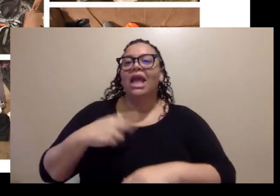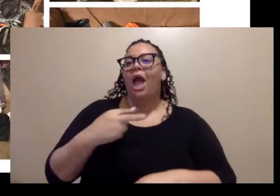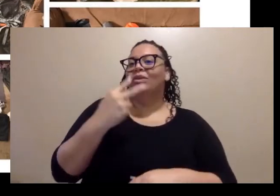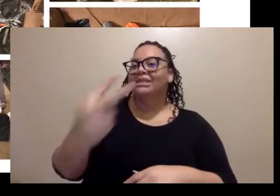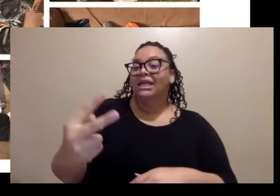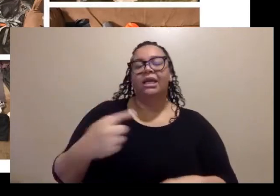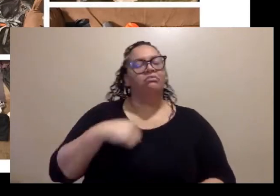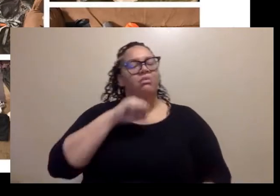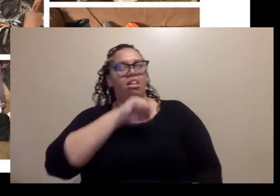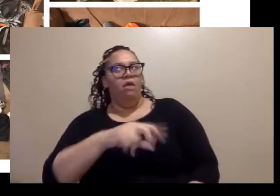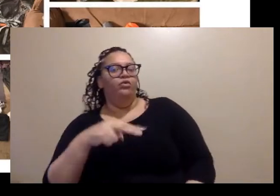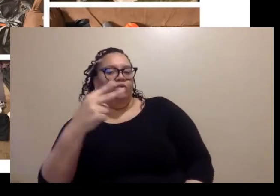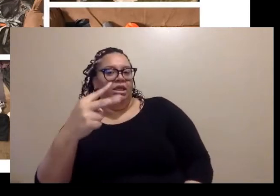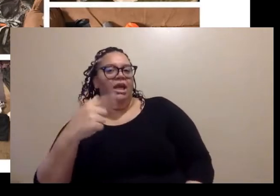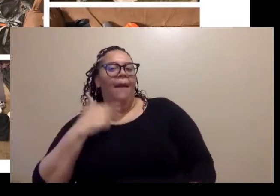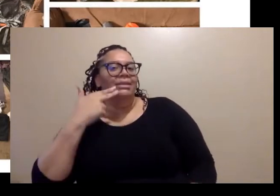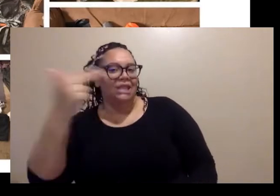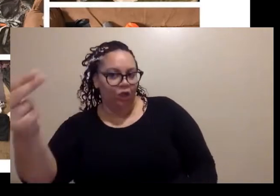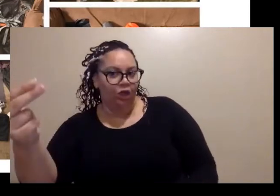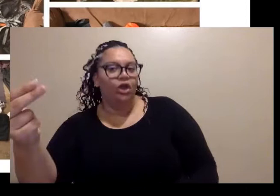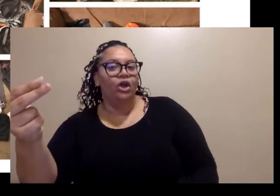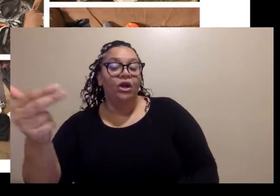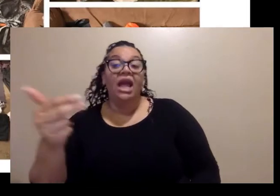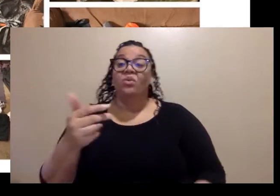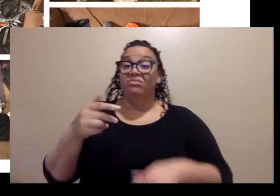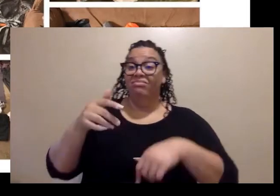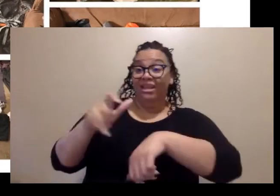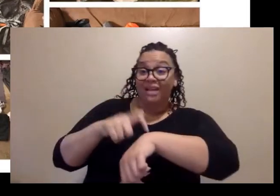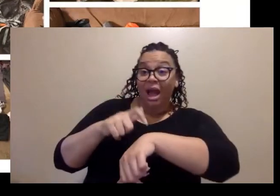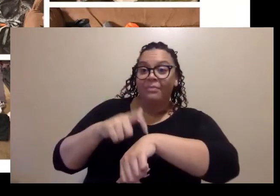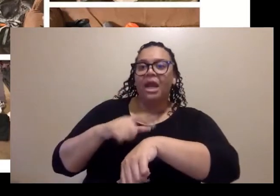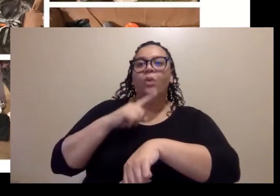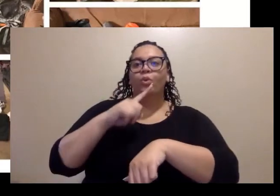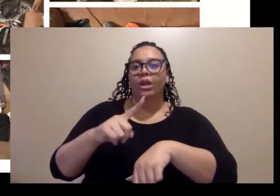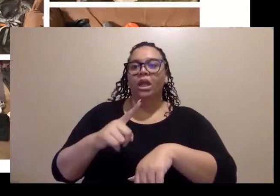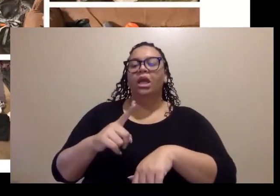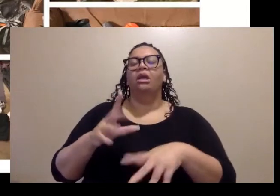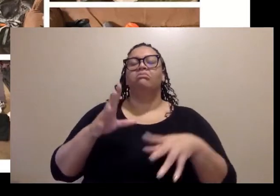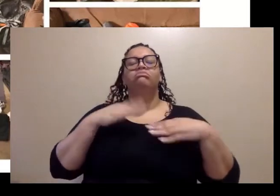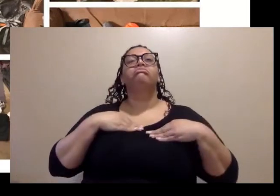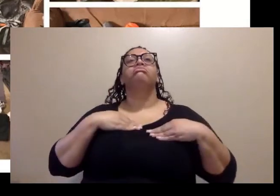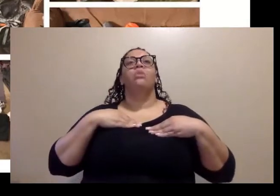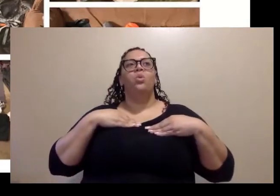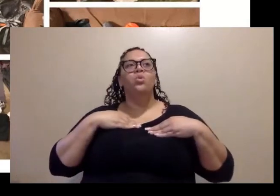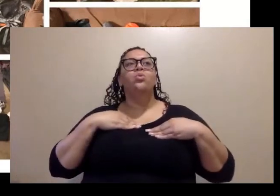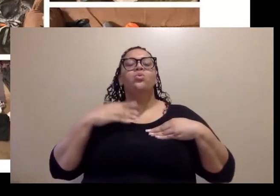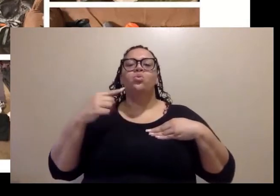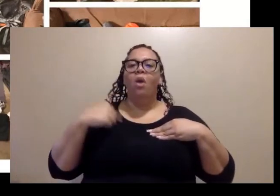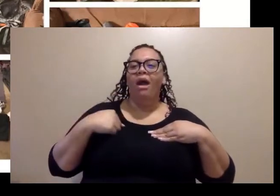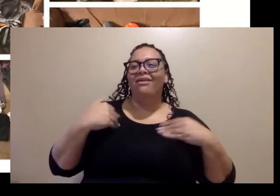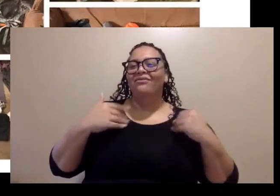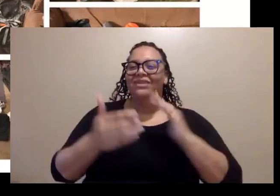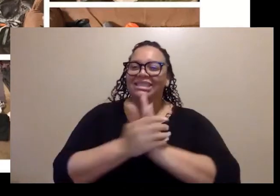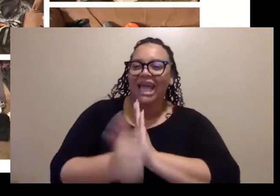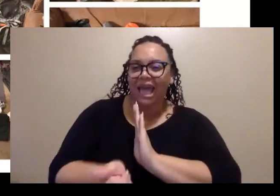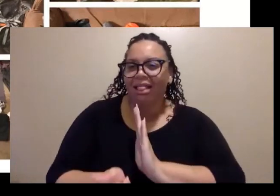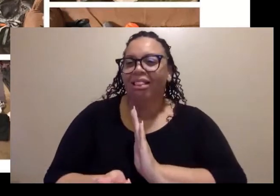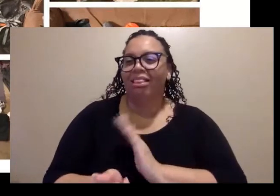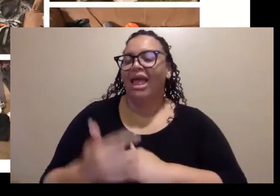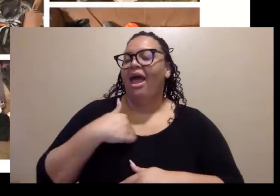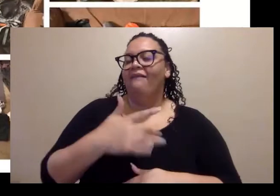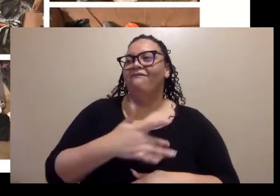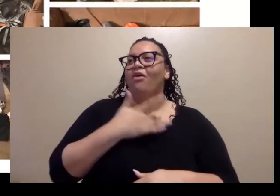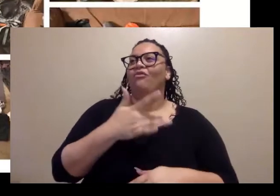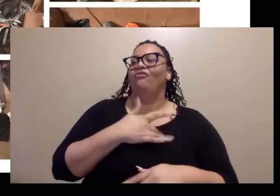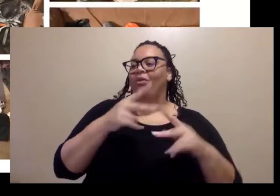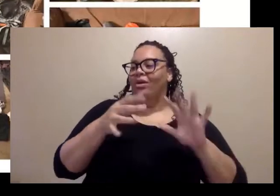And that was in those moments that I would really embrace my singing ability, my talent. And just like, that was a way that I felt connected spiritually out there